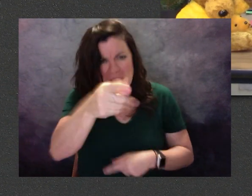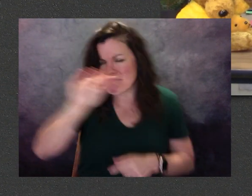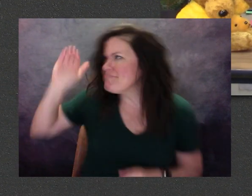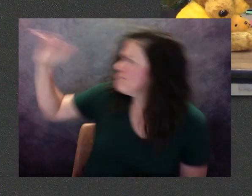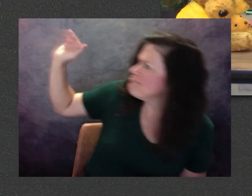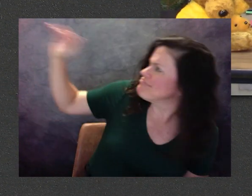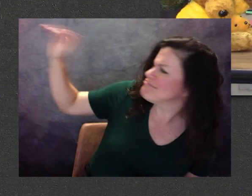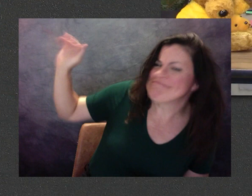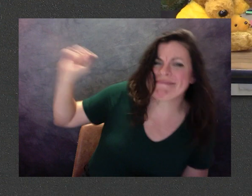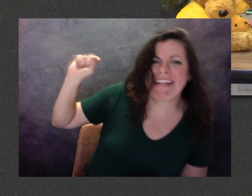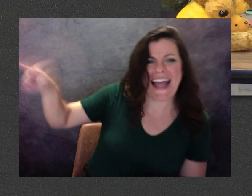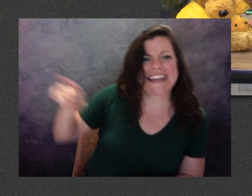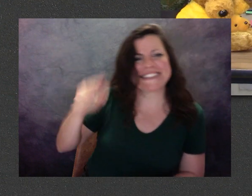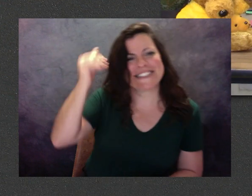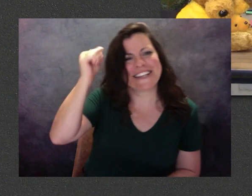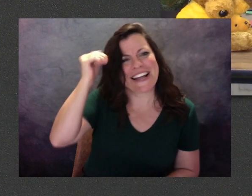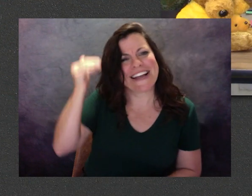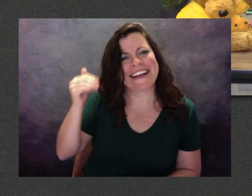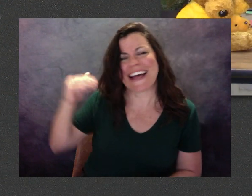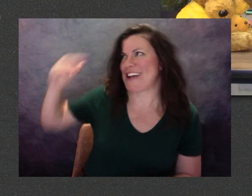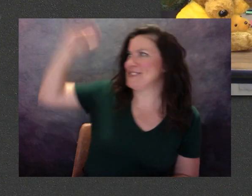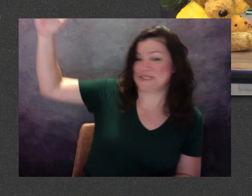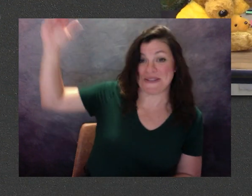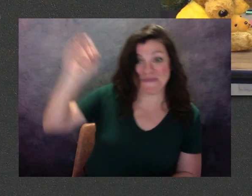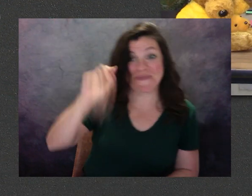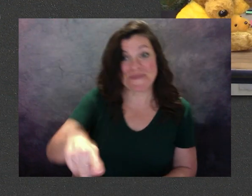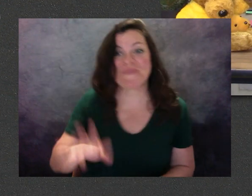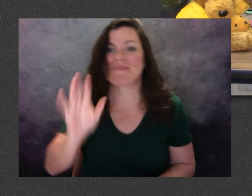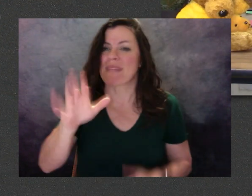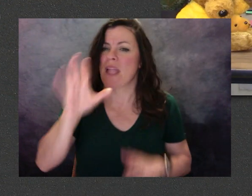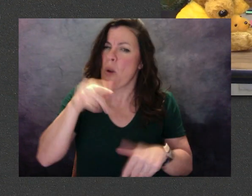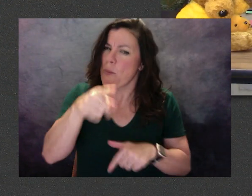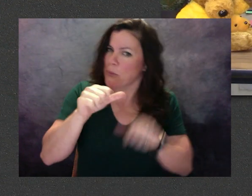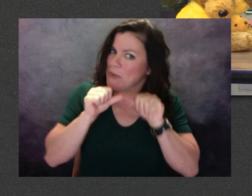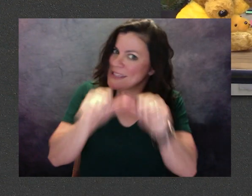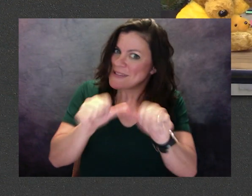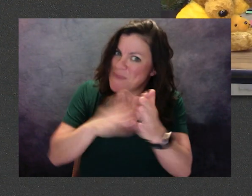learning, and keep watching WQLN,